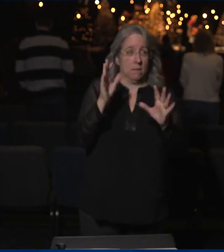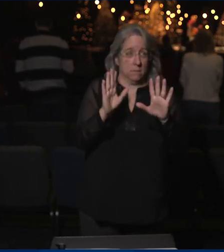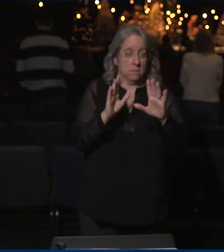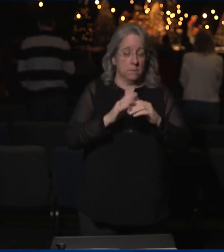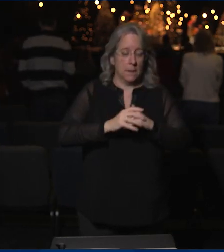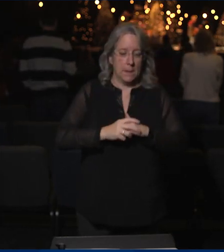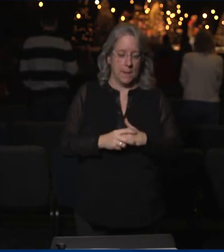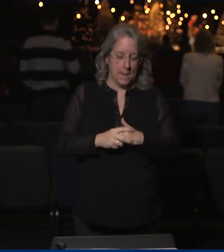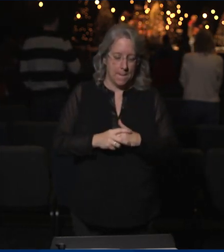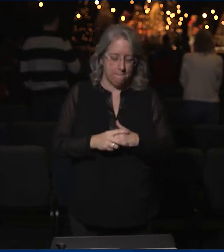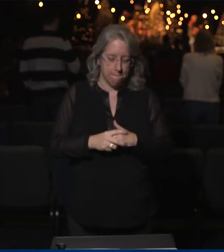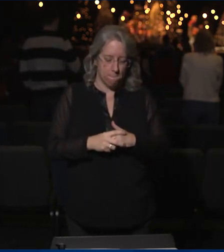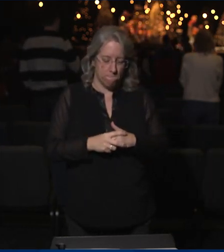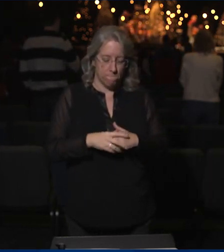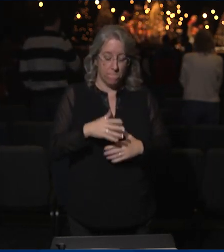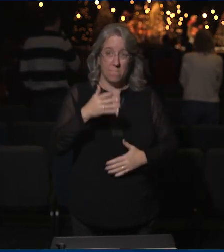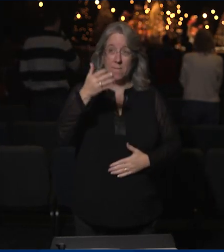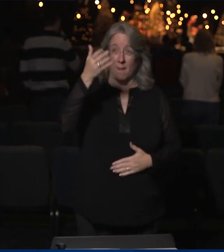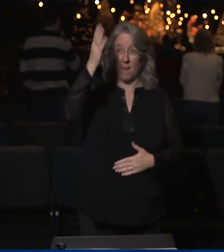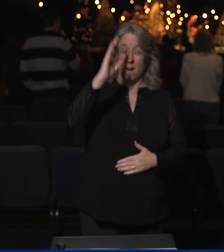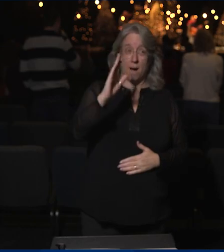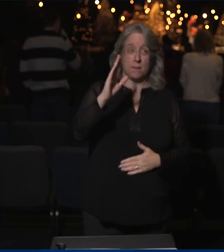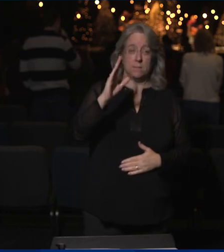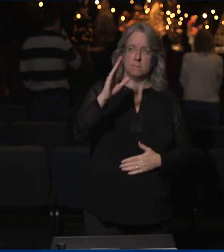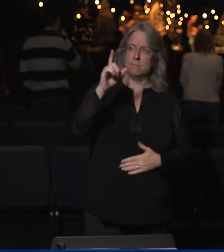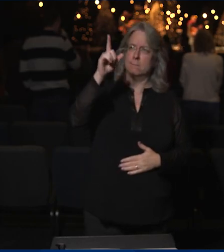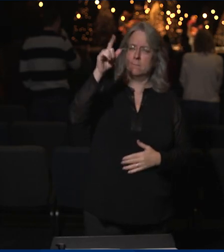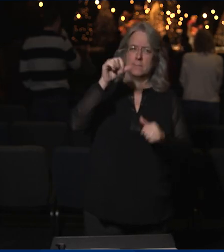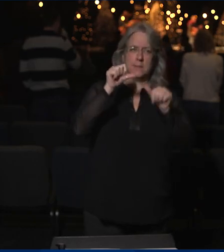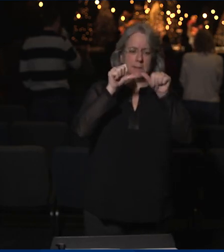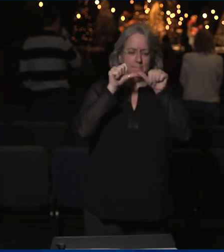That God is constant,